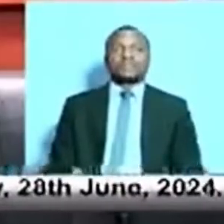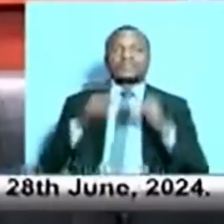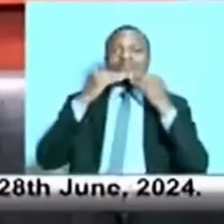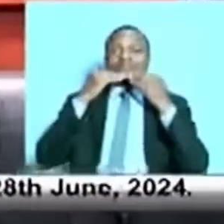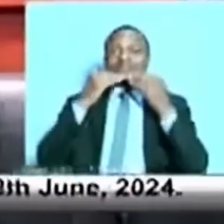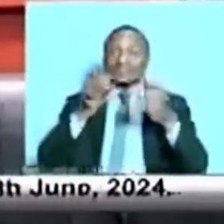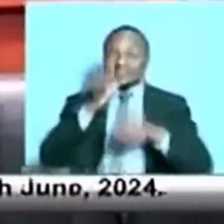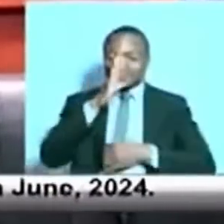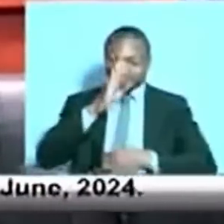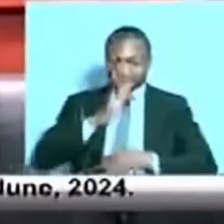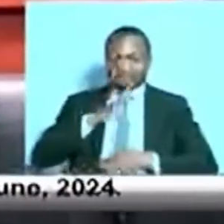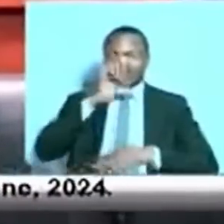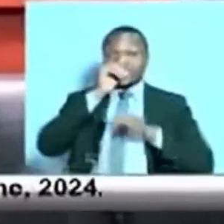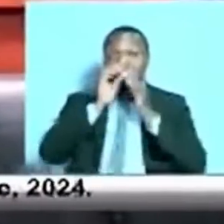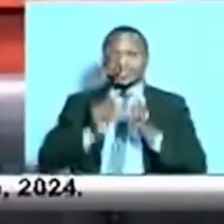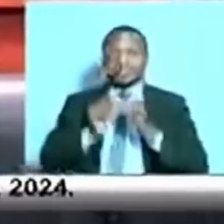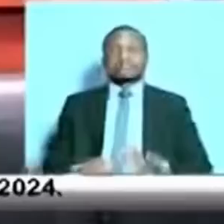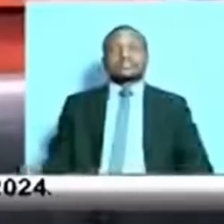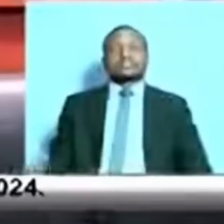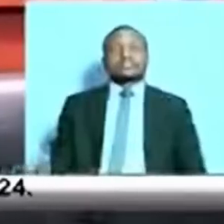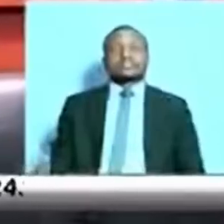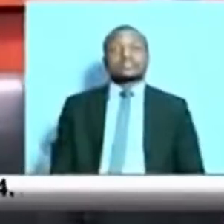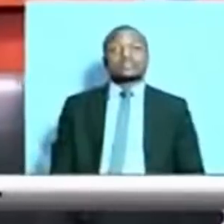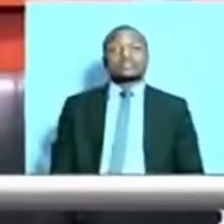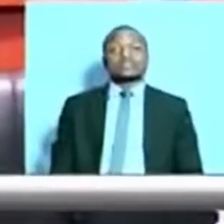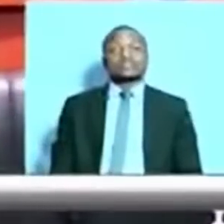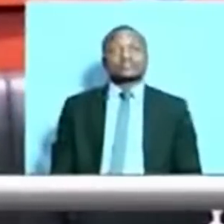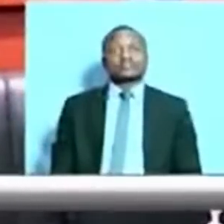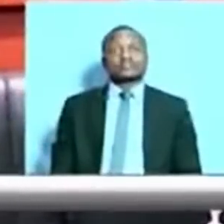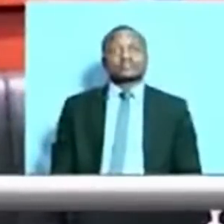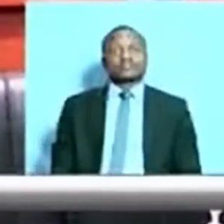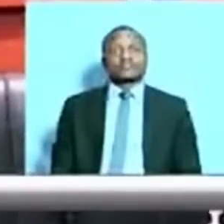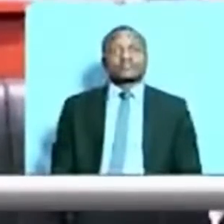Thank you, Madam Speaker. Madam Speaker,